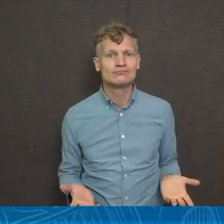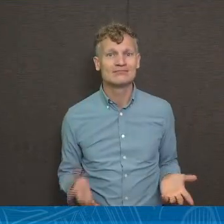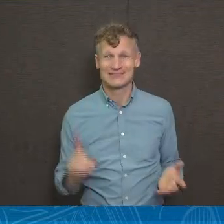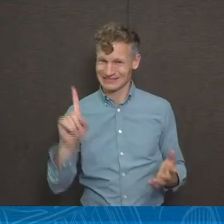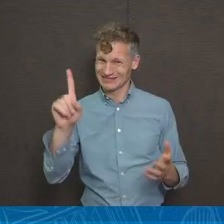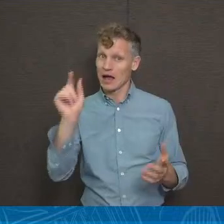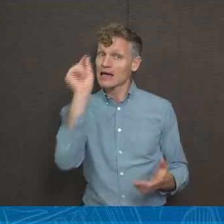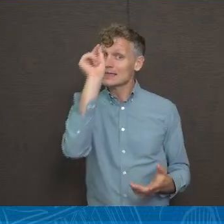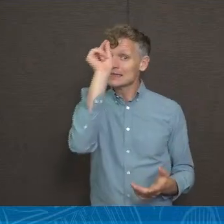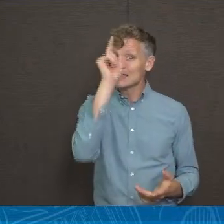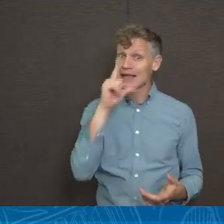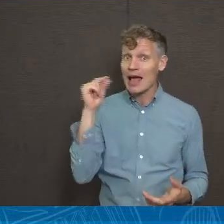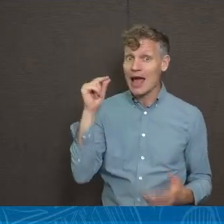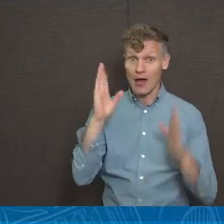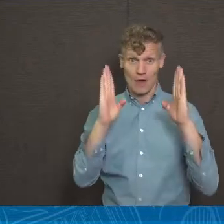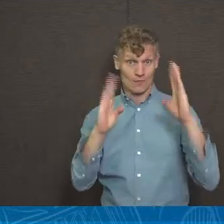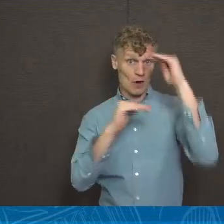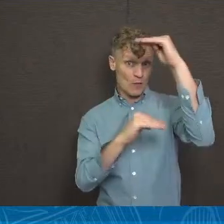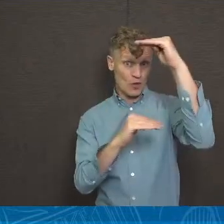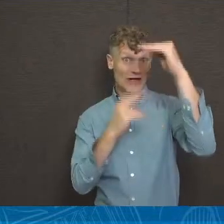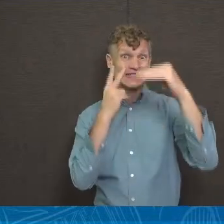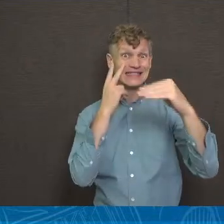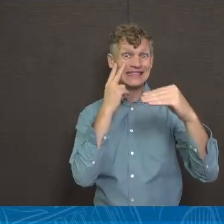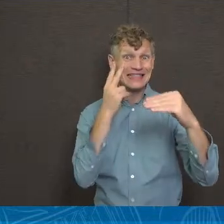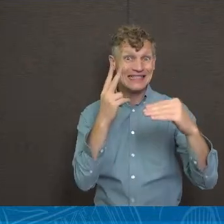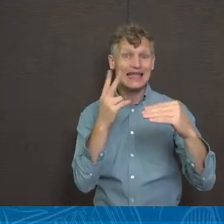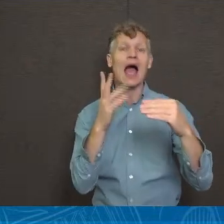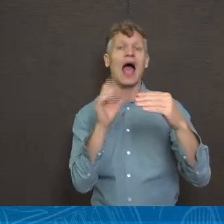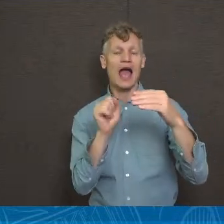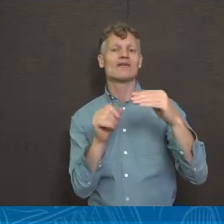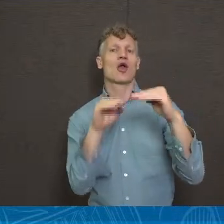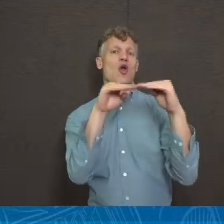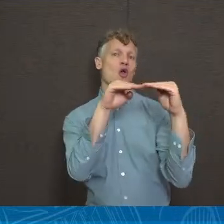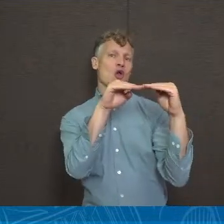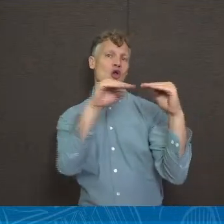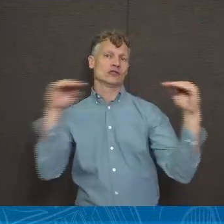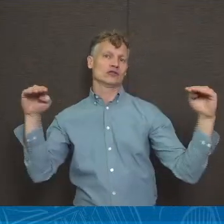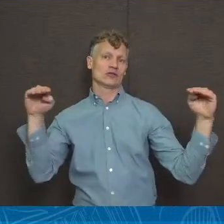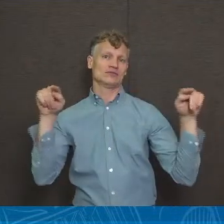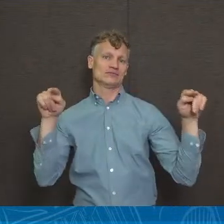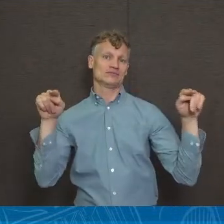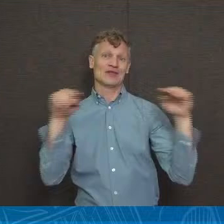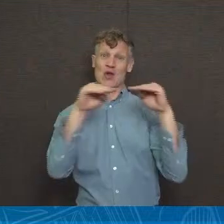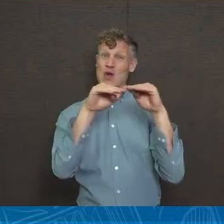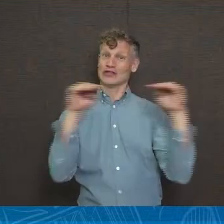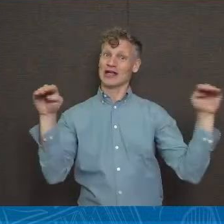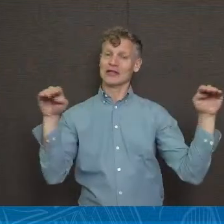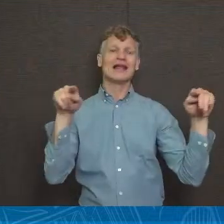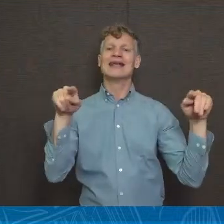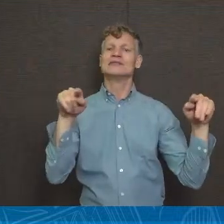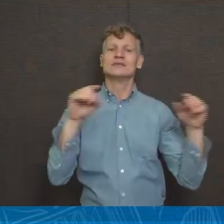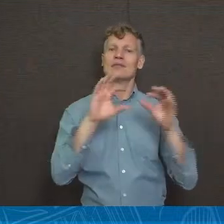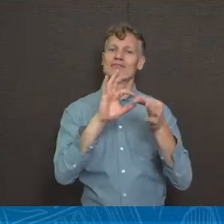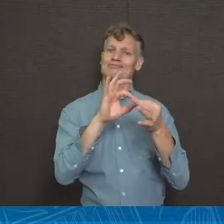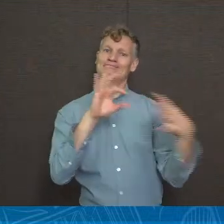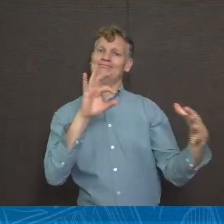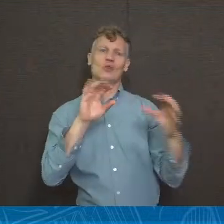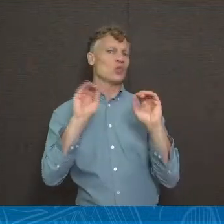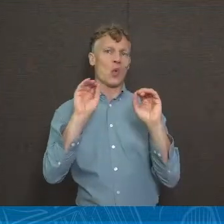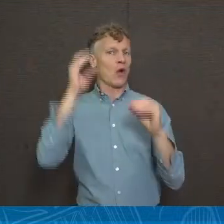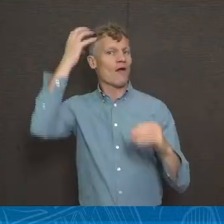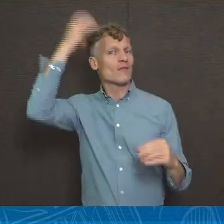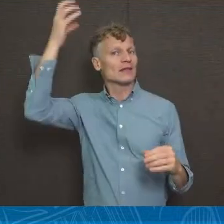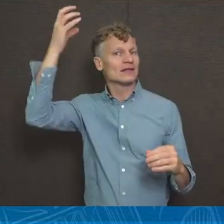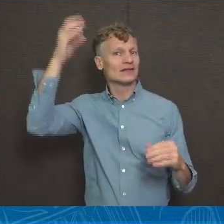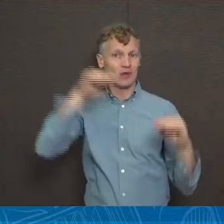horizontal responsibility. So that's responsibility for non-state actors. And I'll give you some, because we're in a law panel, I'll give you